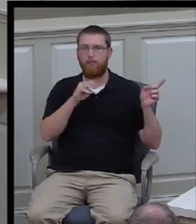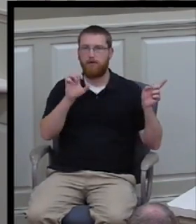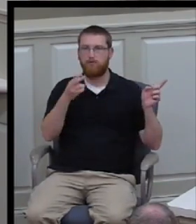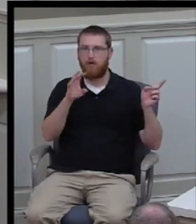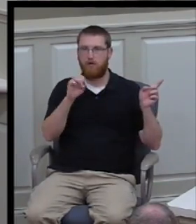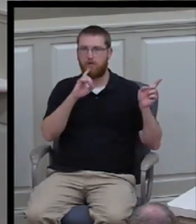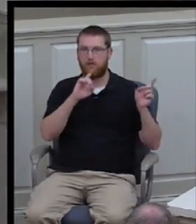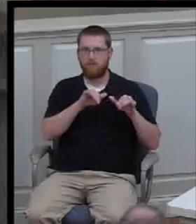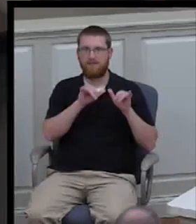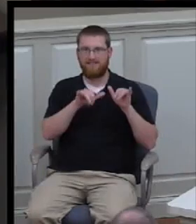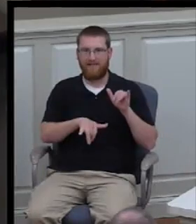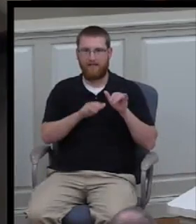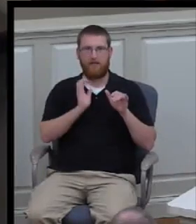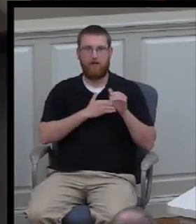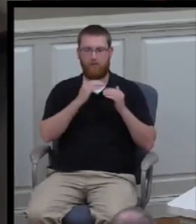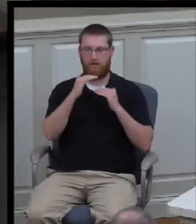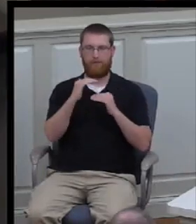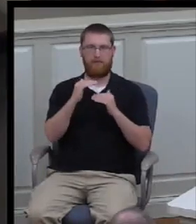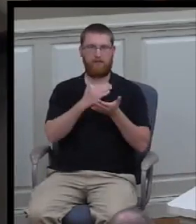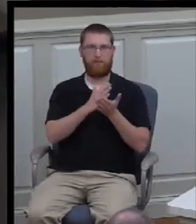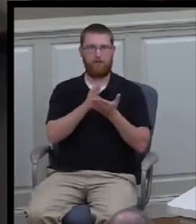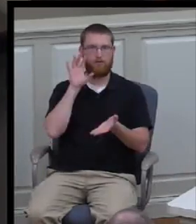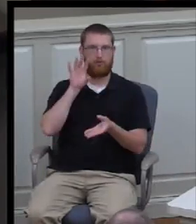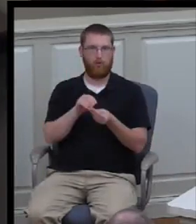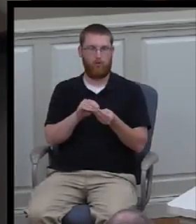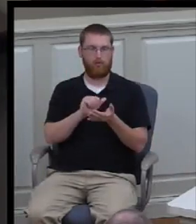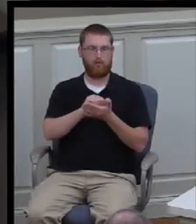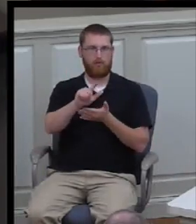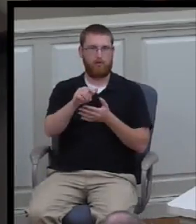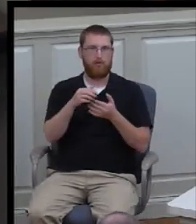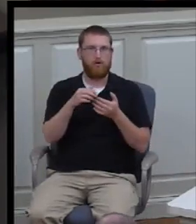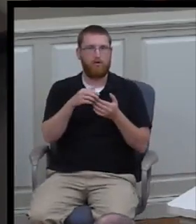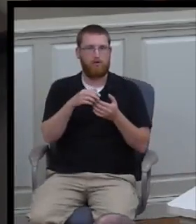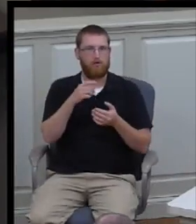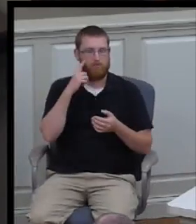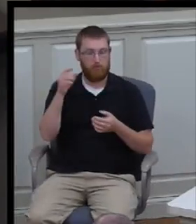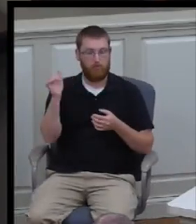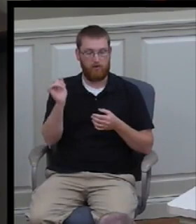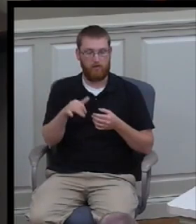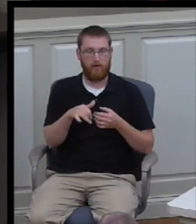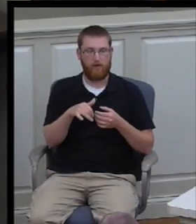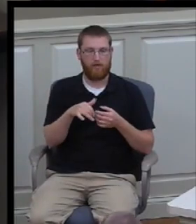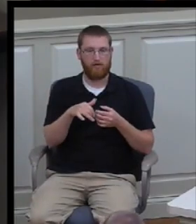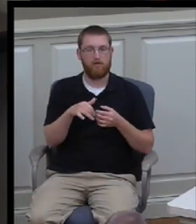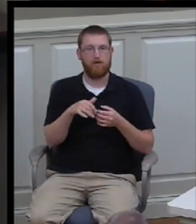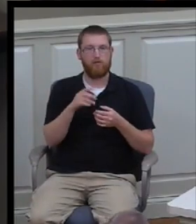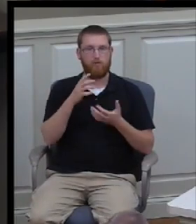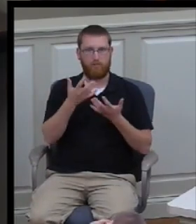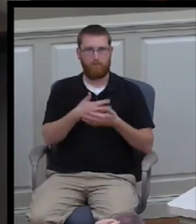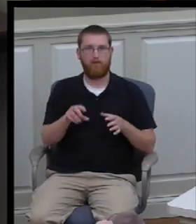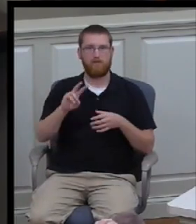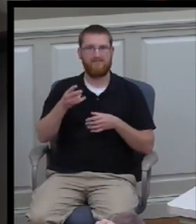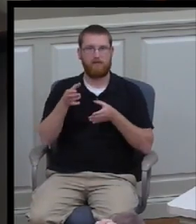to stay within our budget of the whole fund. Right. And in order to do that with what because we're going to finish 2nd Street in